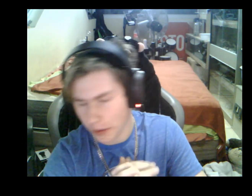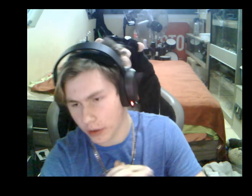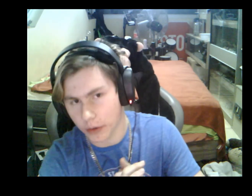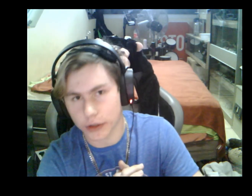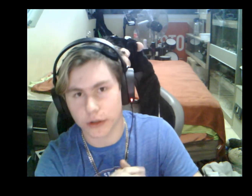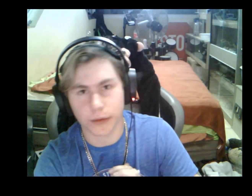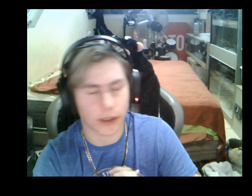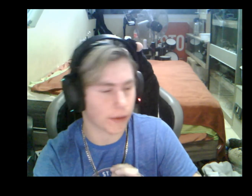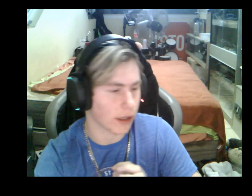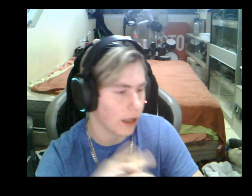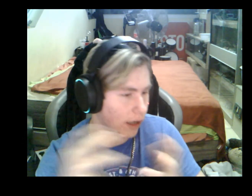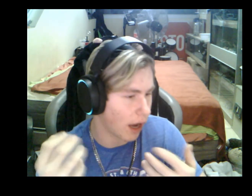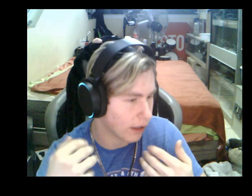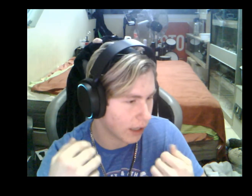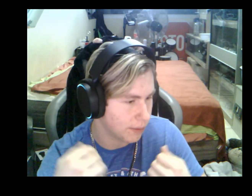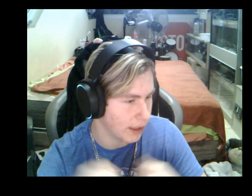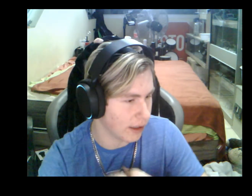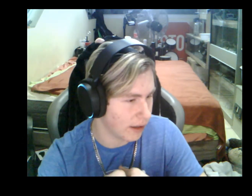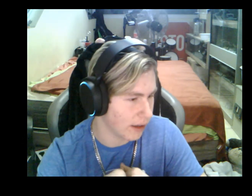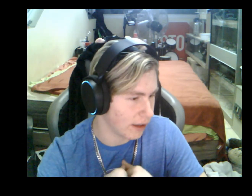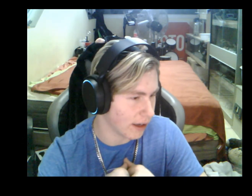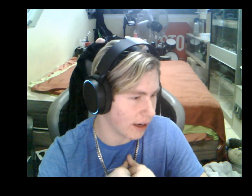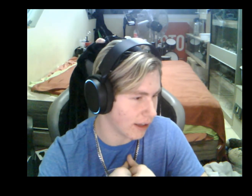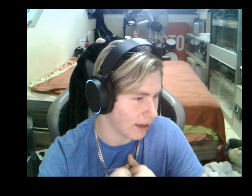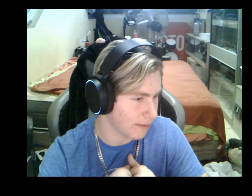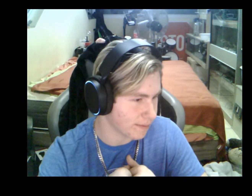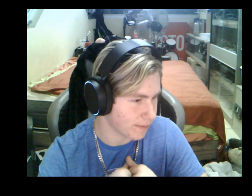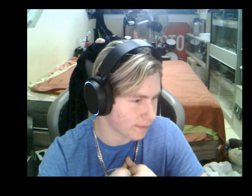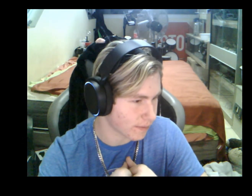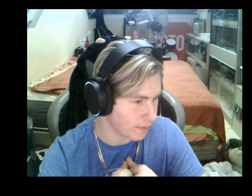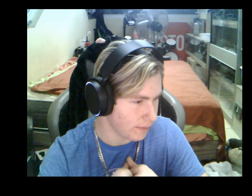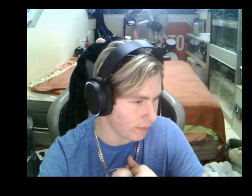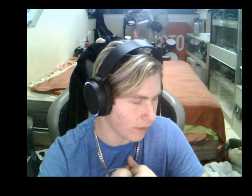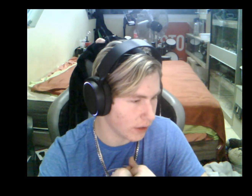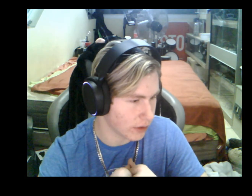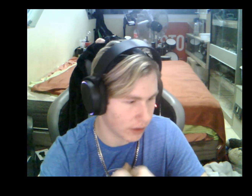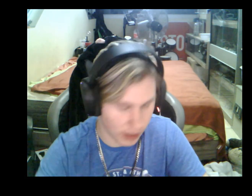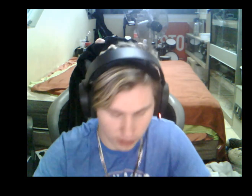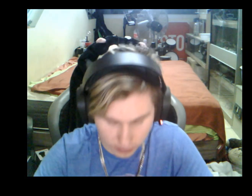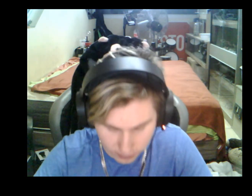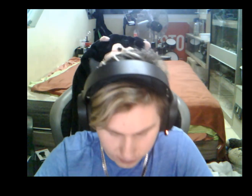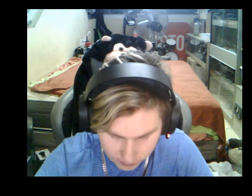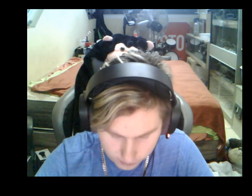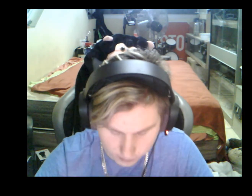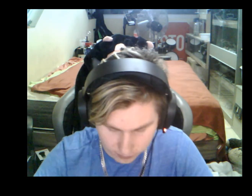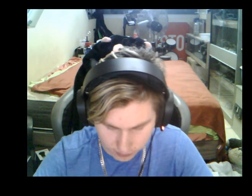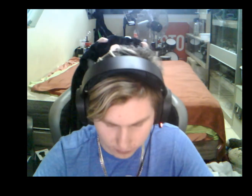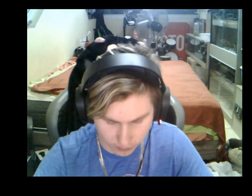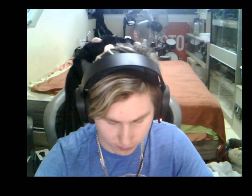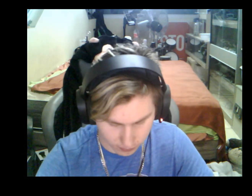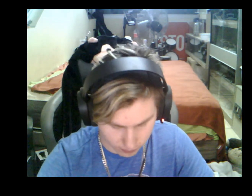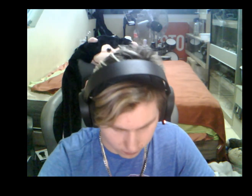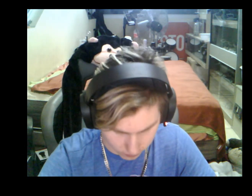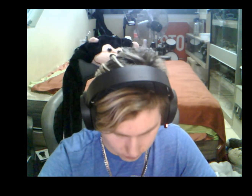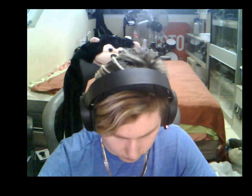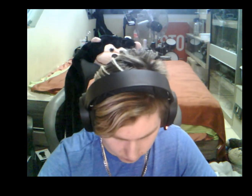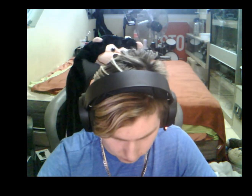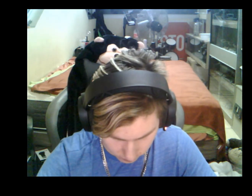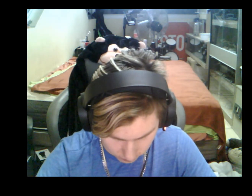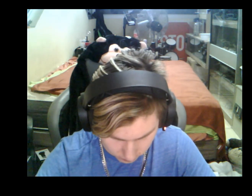YouTube, like want to watch YouTube or something, and I'd like to be the guy there. So yeah.